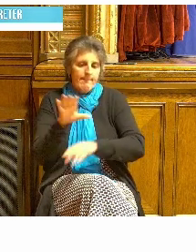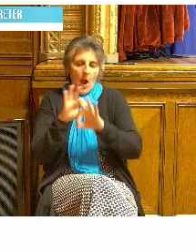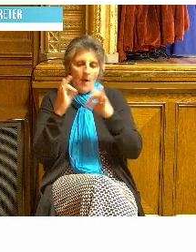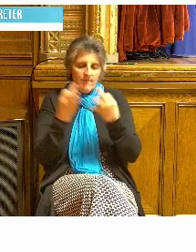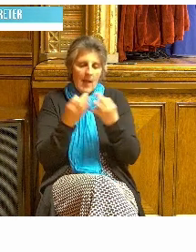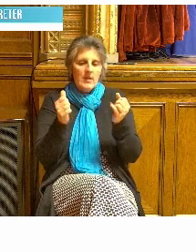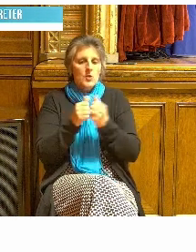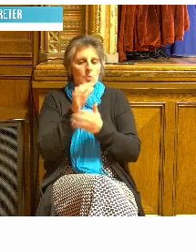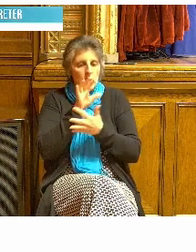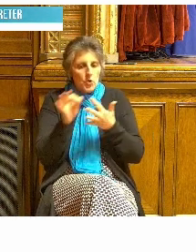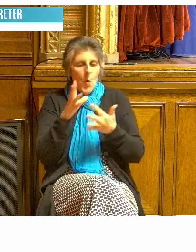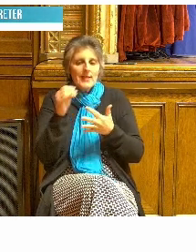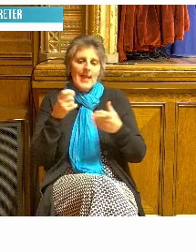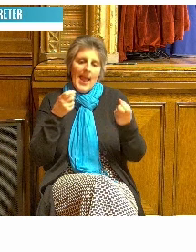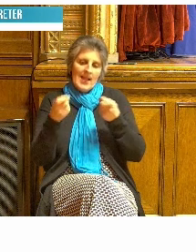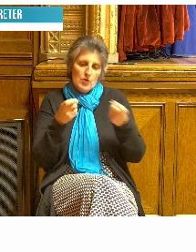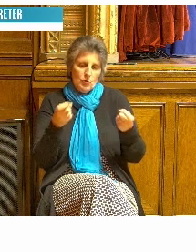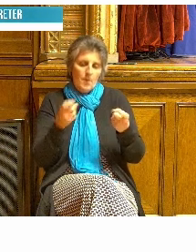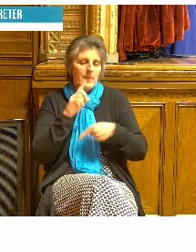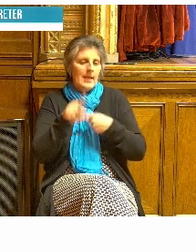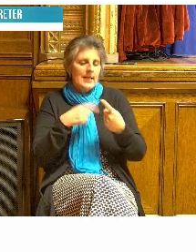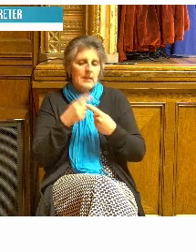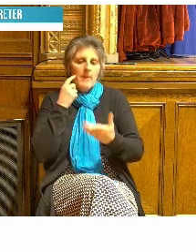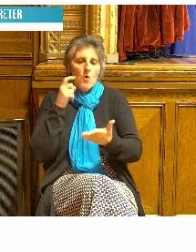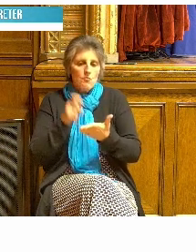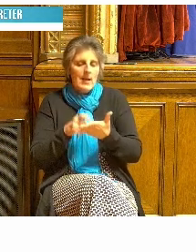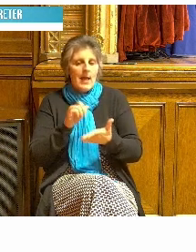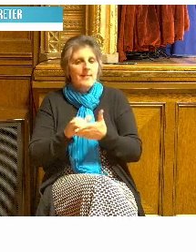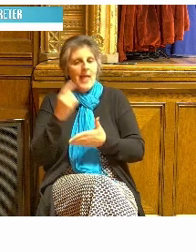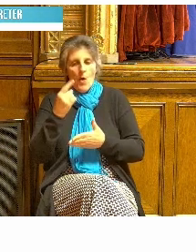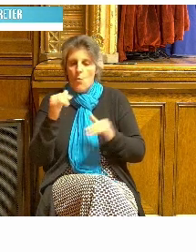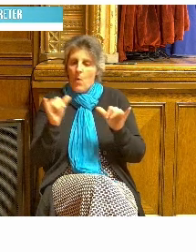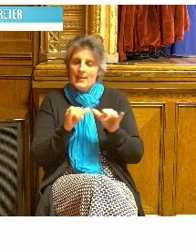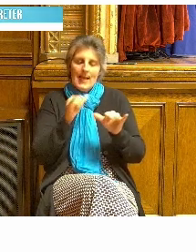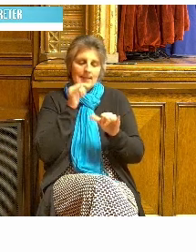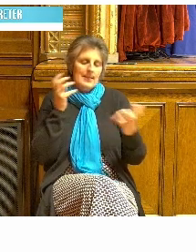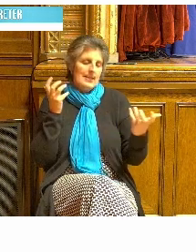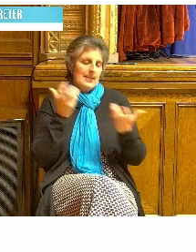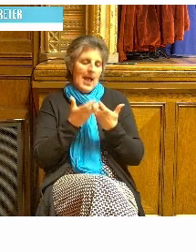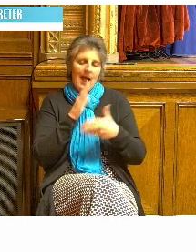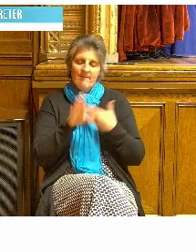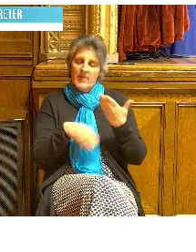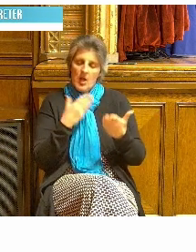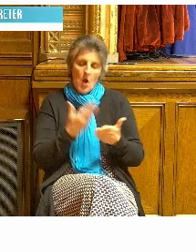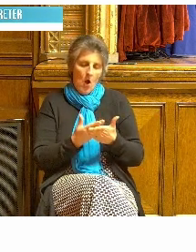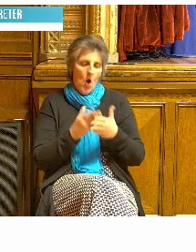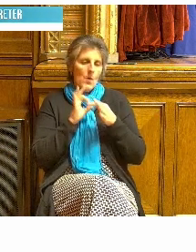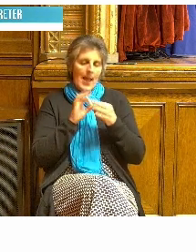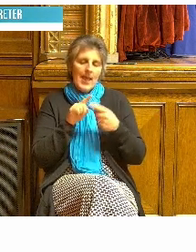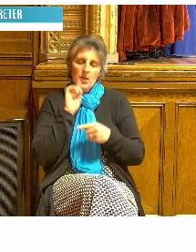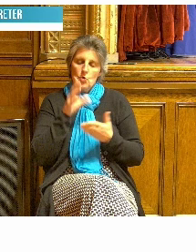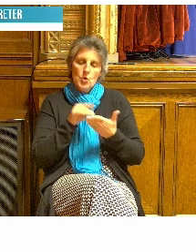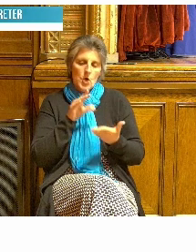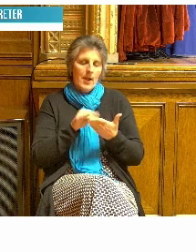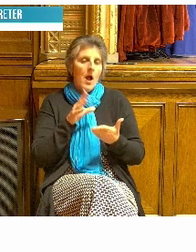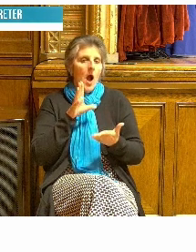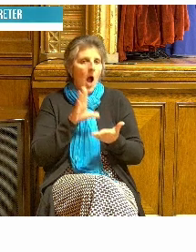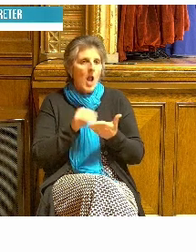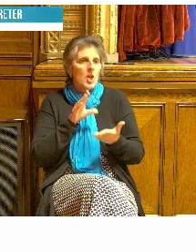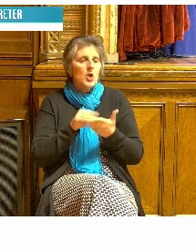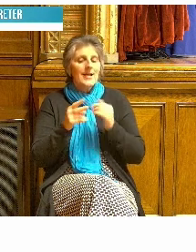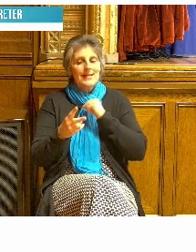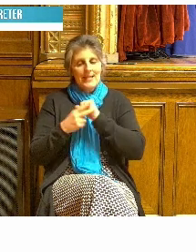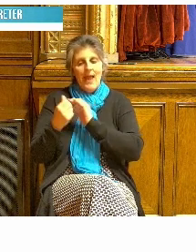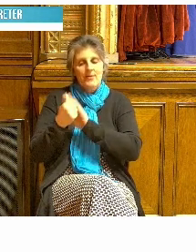families with choice and control. It's about recognizing that one size does not fit all when it comes to learning. A learning savings